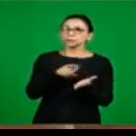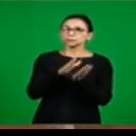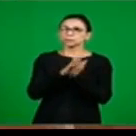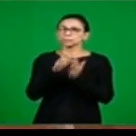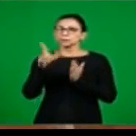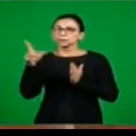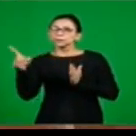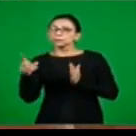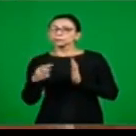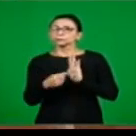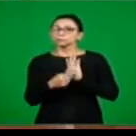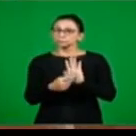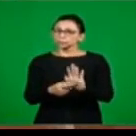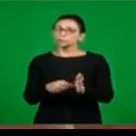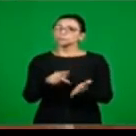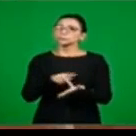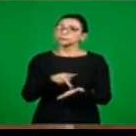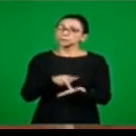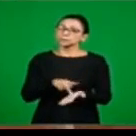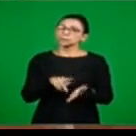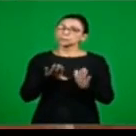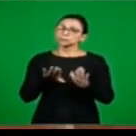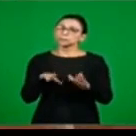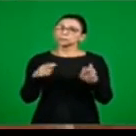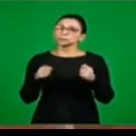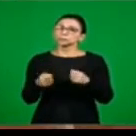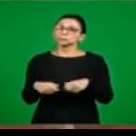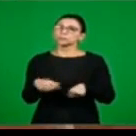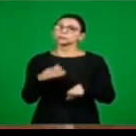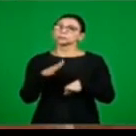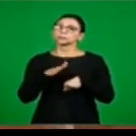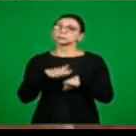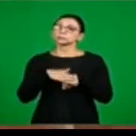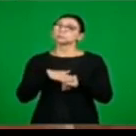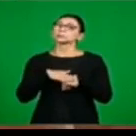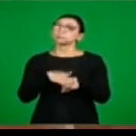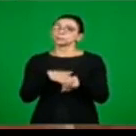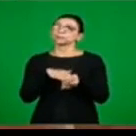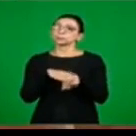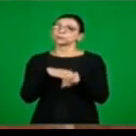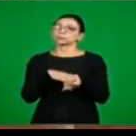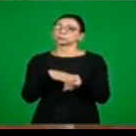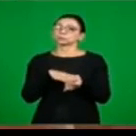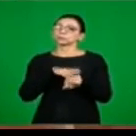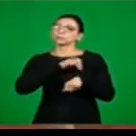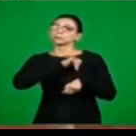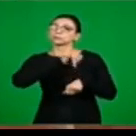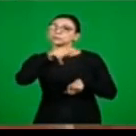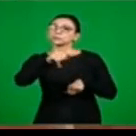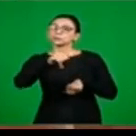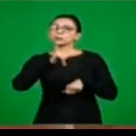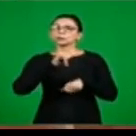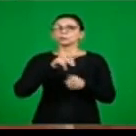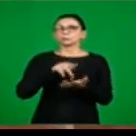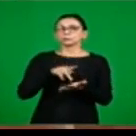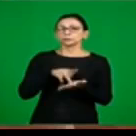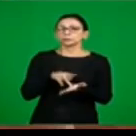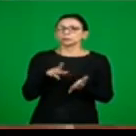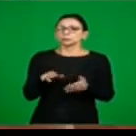cannot prevent from doing is to say the truth. And this is our